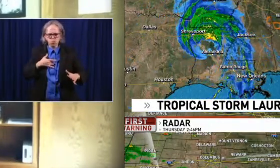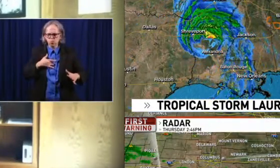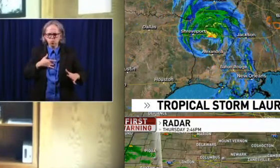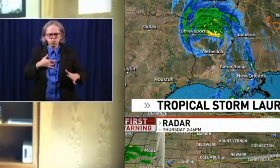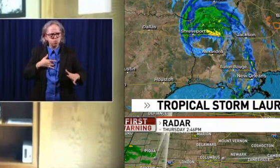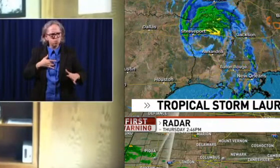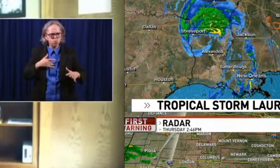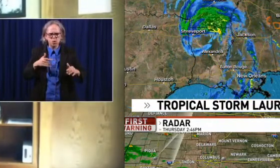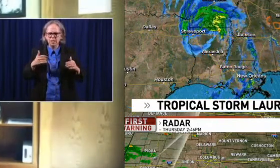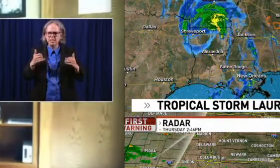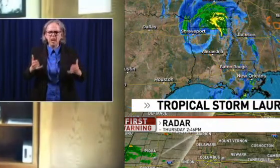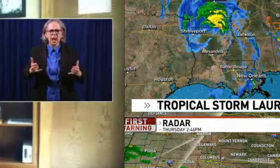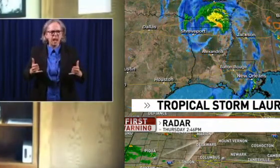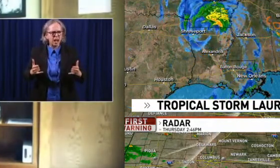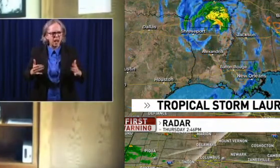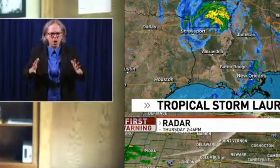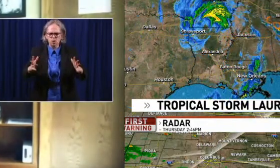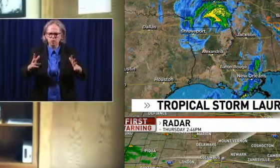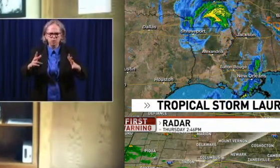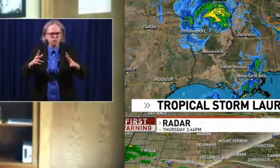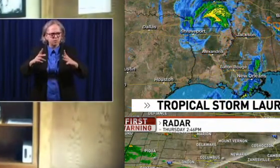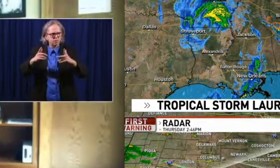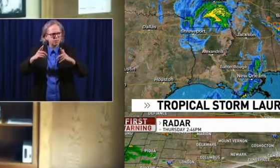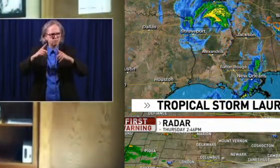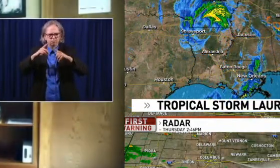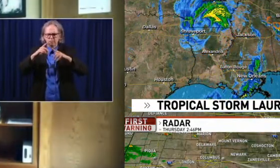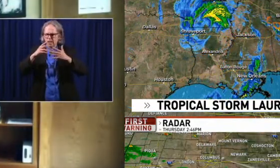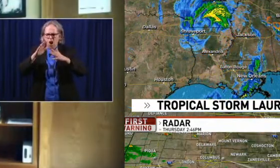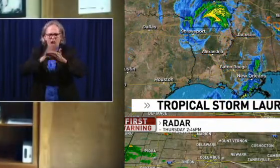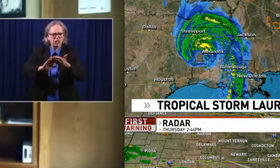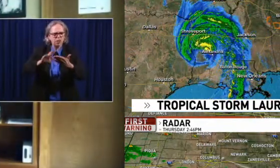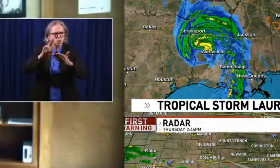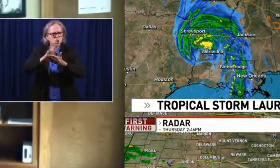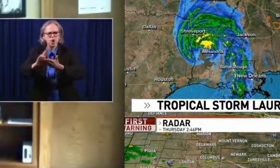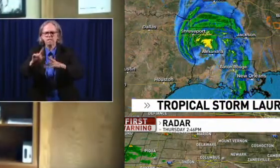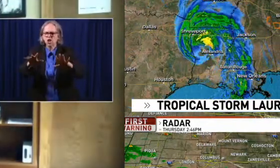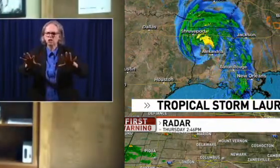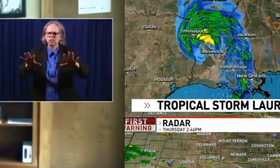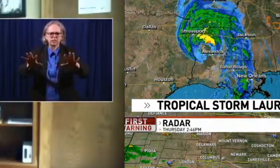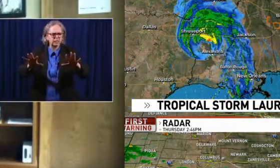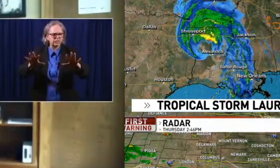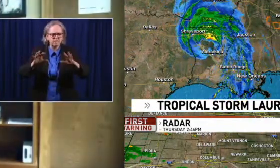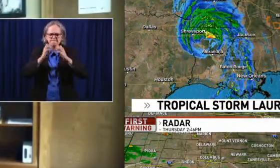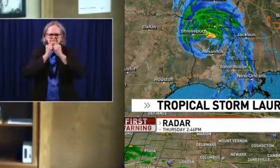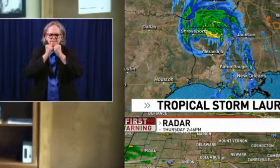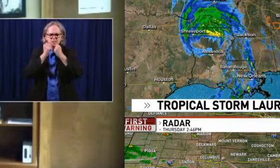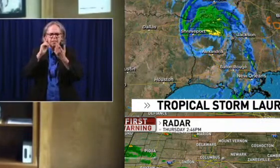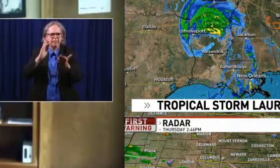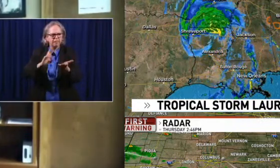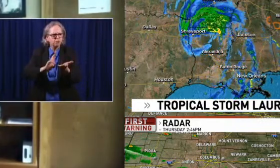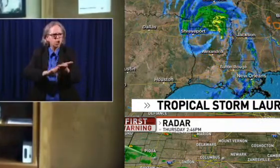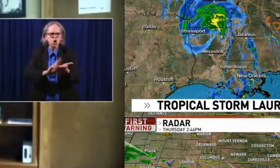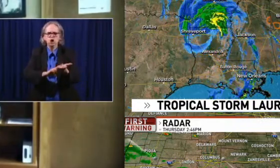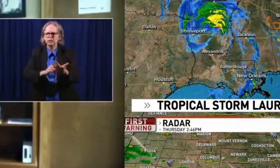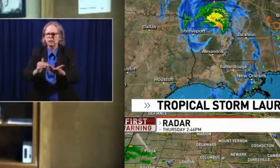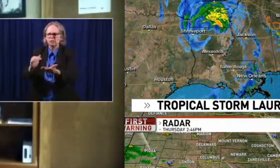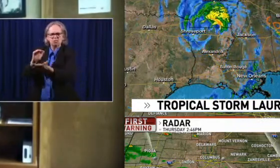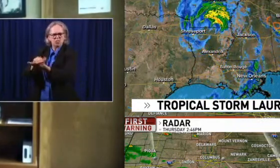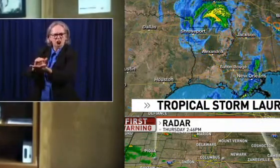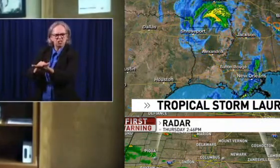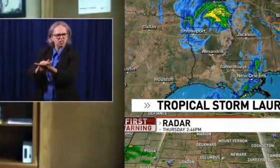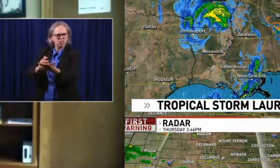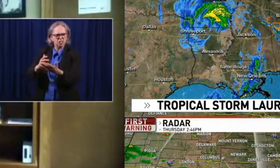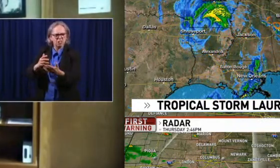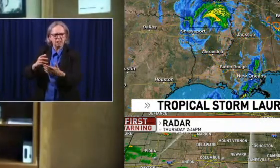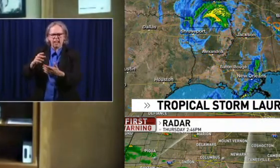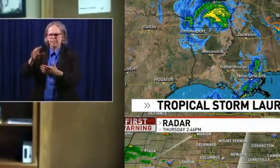is being counted on. As you think about the frontline nurses and pharmacists and doctors and people that we're counting on